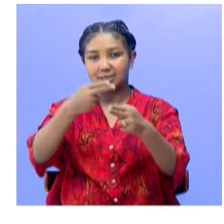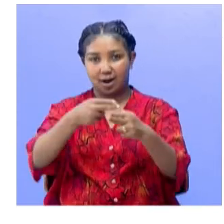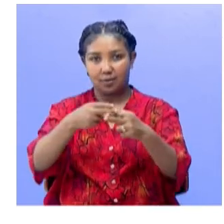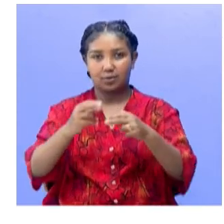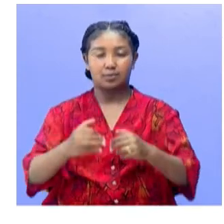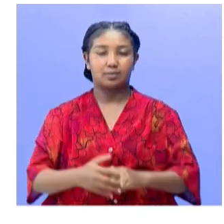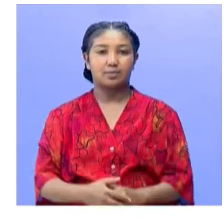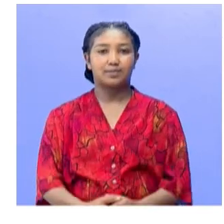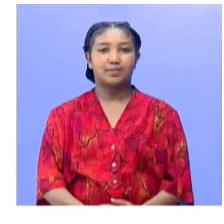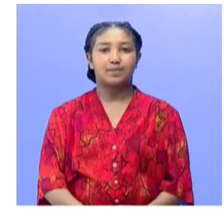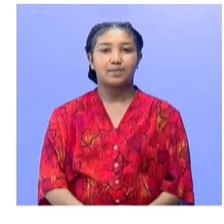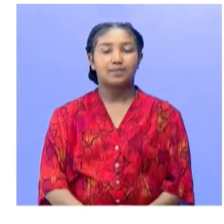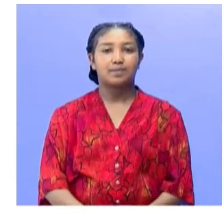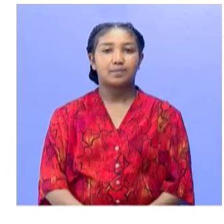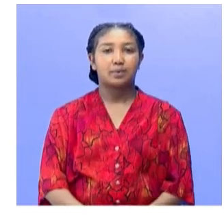noun.